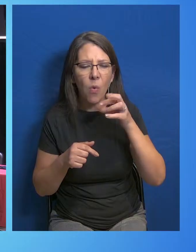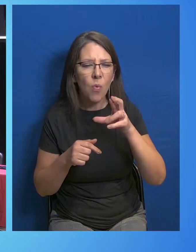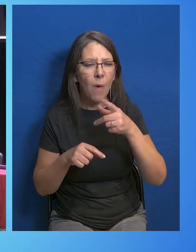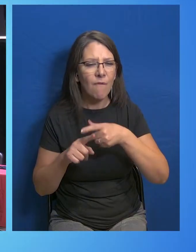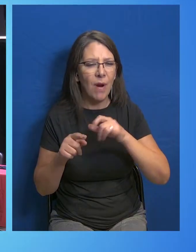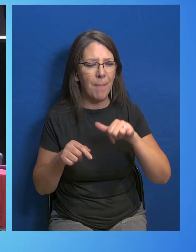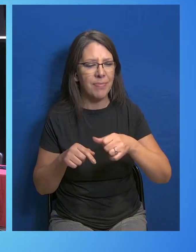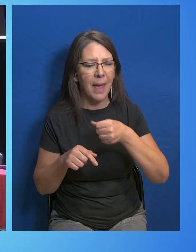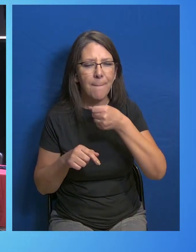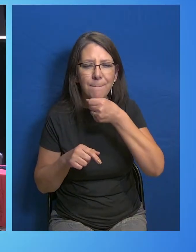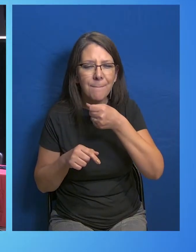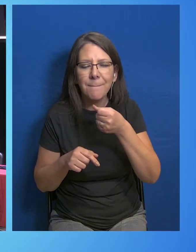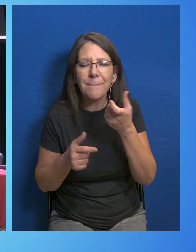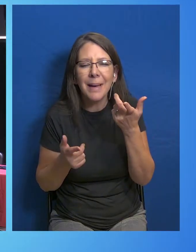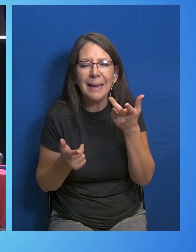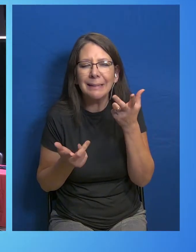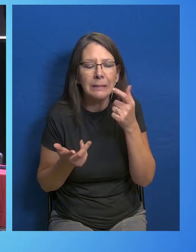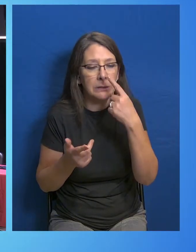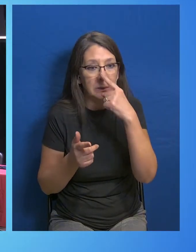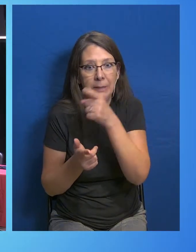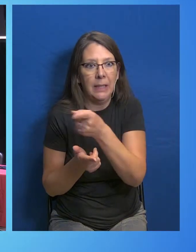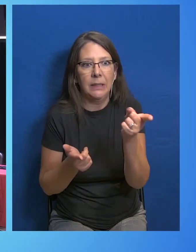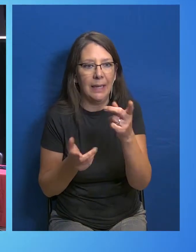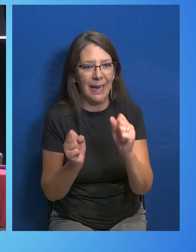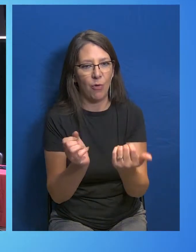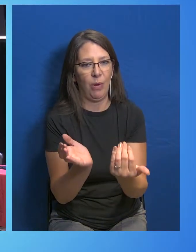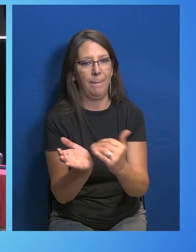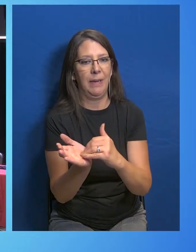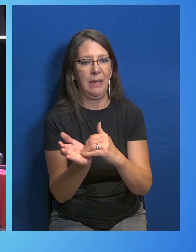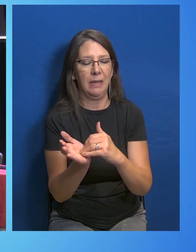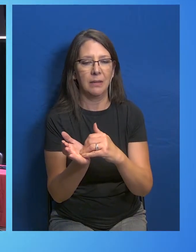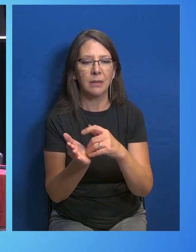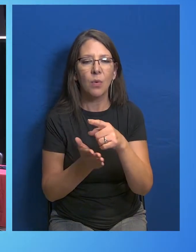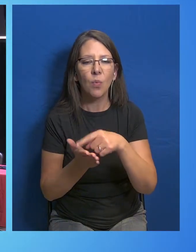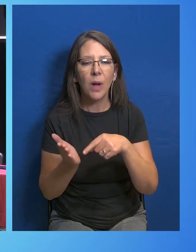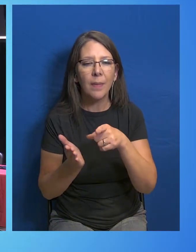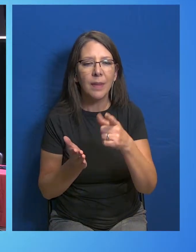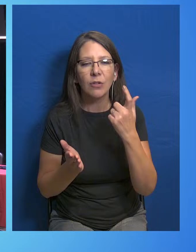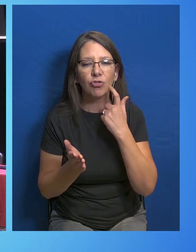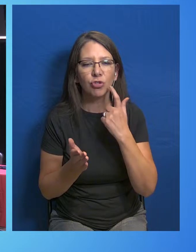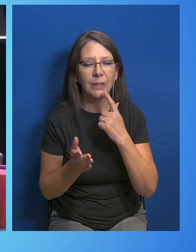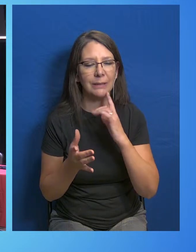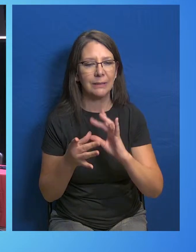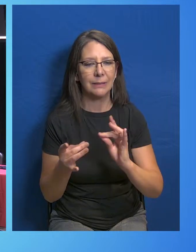So anyway, if someone could just repeat what was just said.